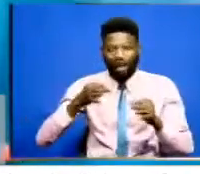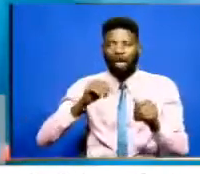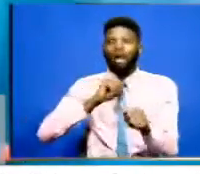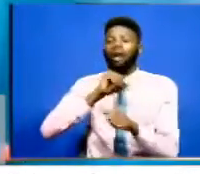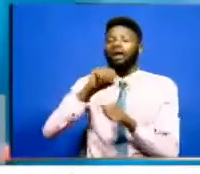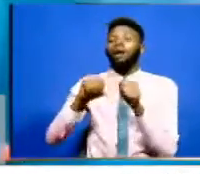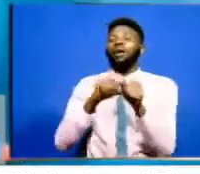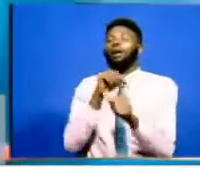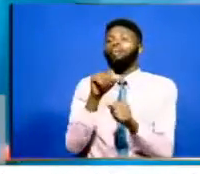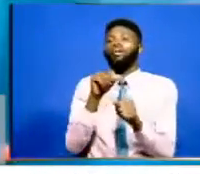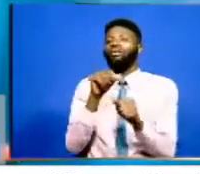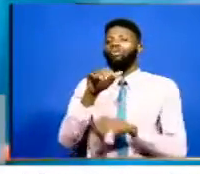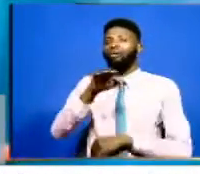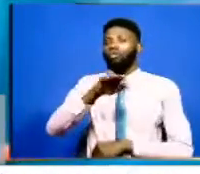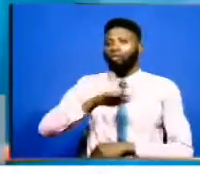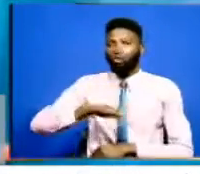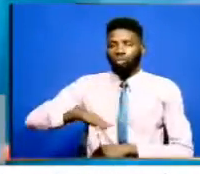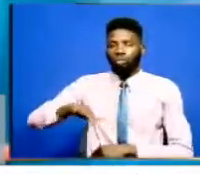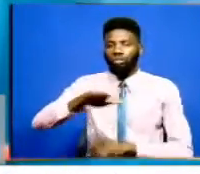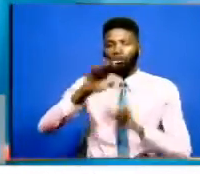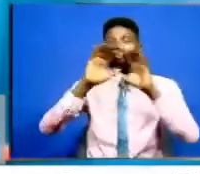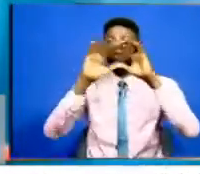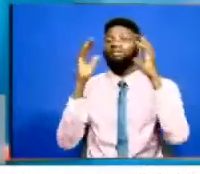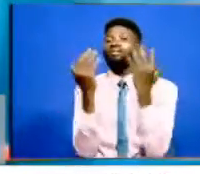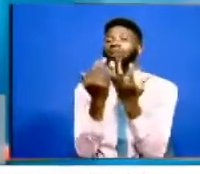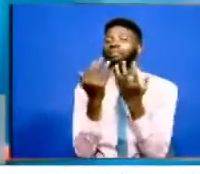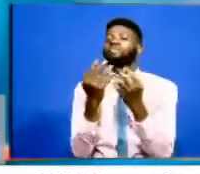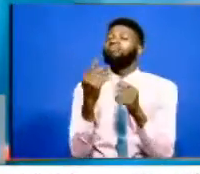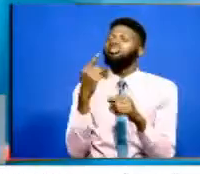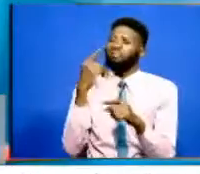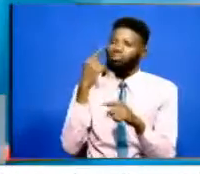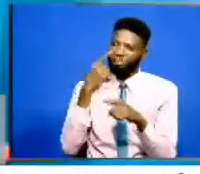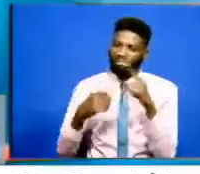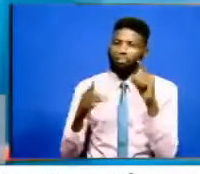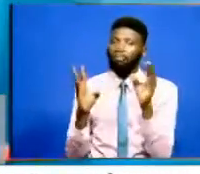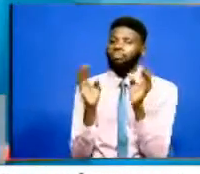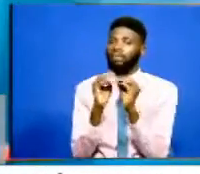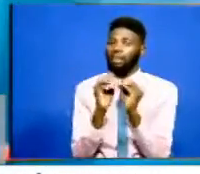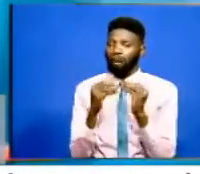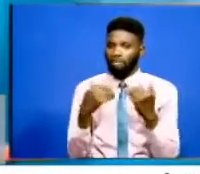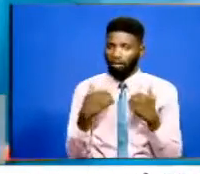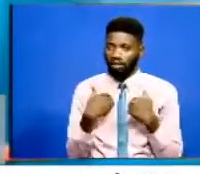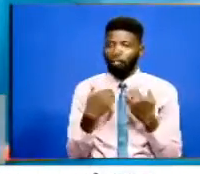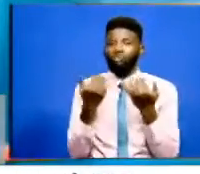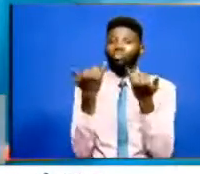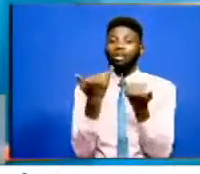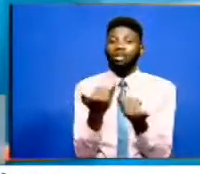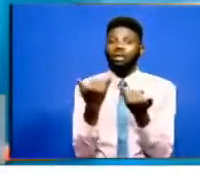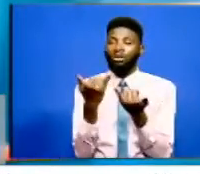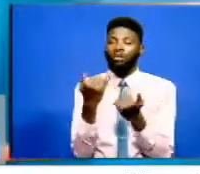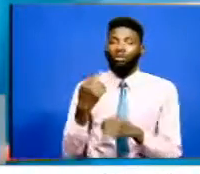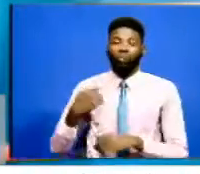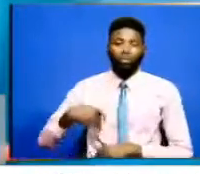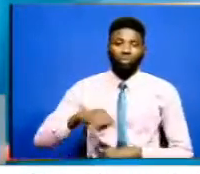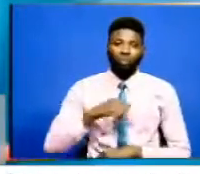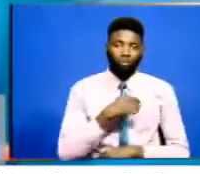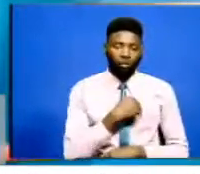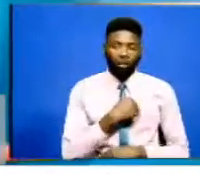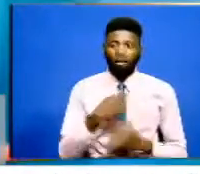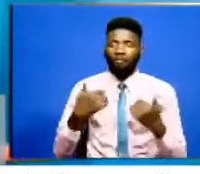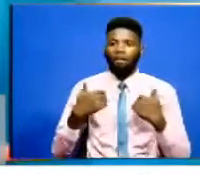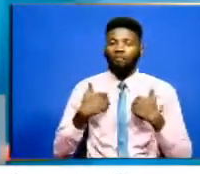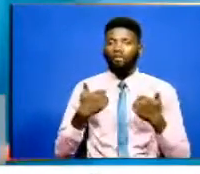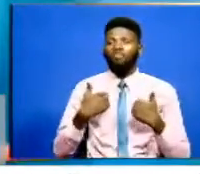meets biennially, and we are currently really running the fifth